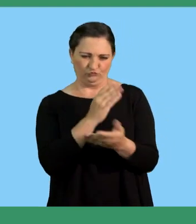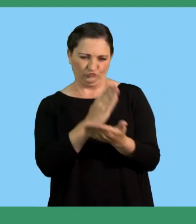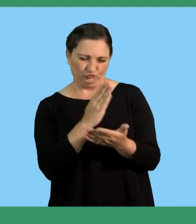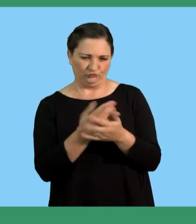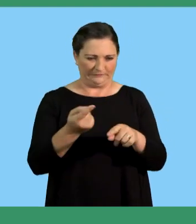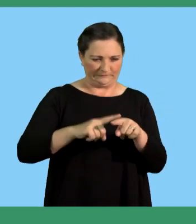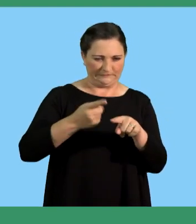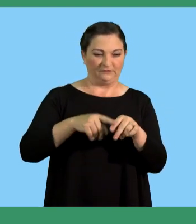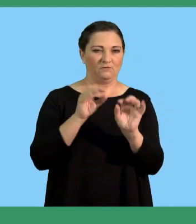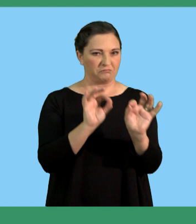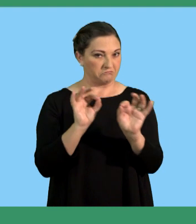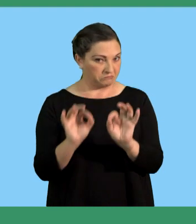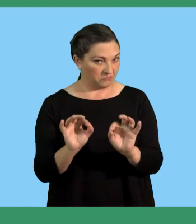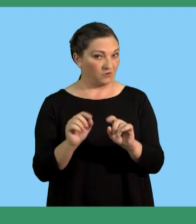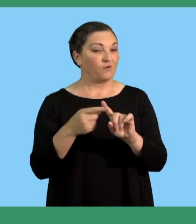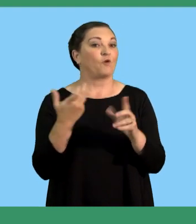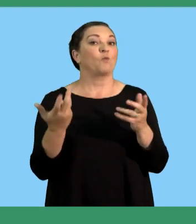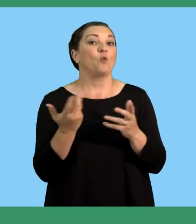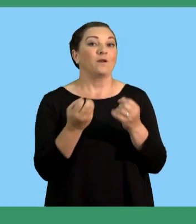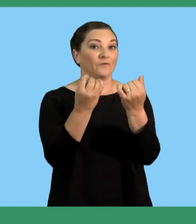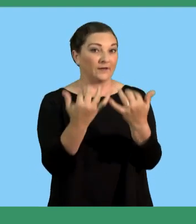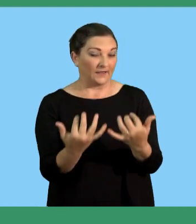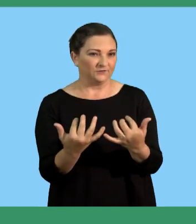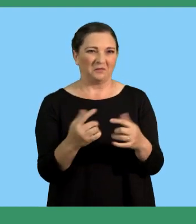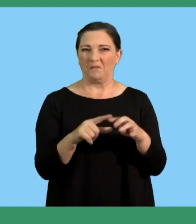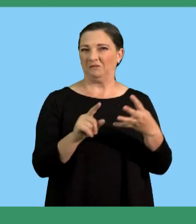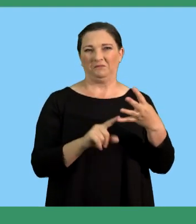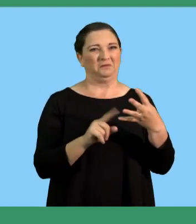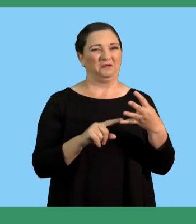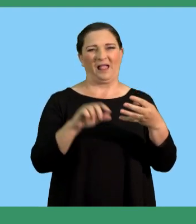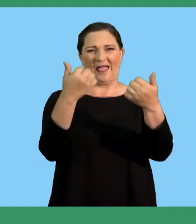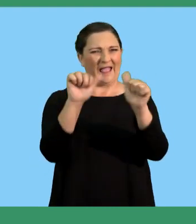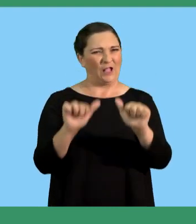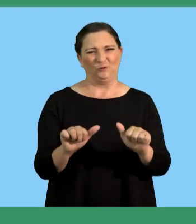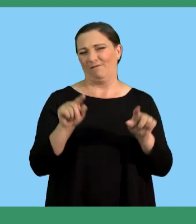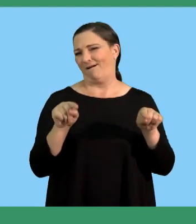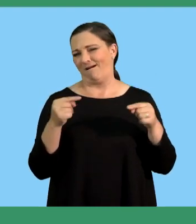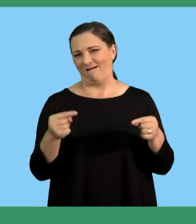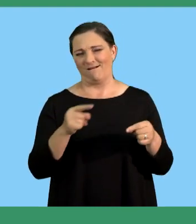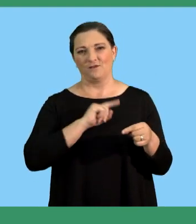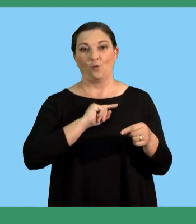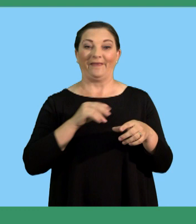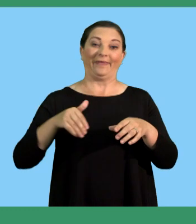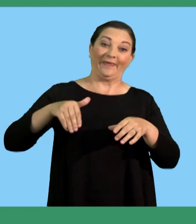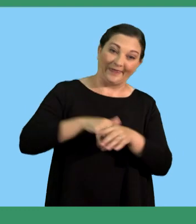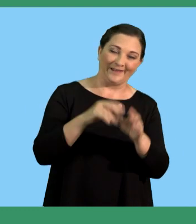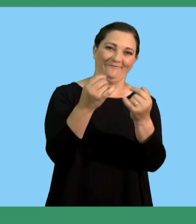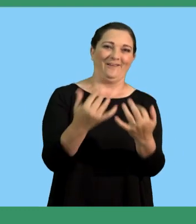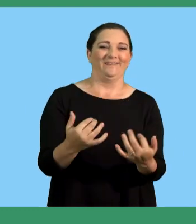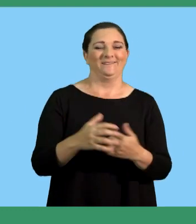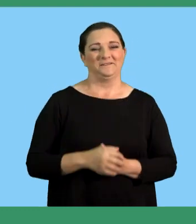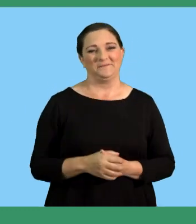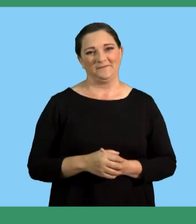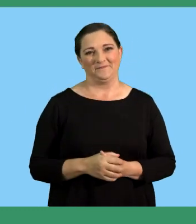right interest from the financial institutions. It cannot be accounting because part of finance is to do accounting.